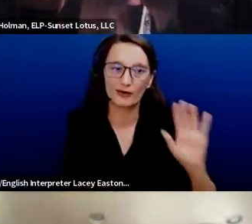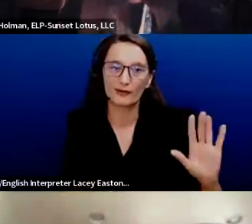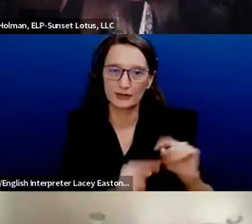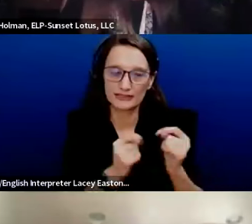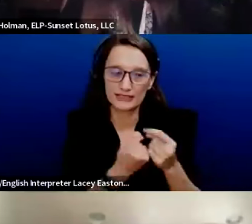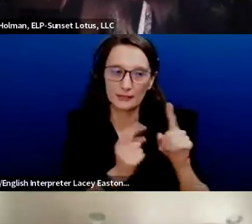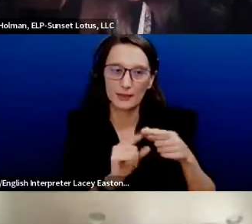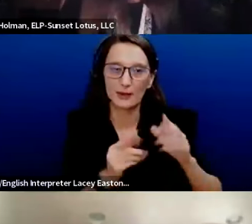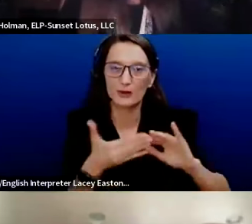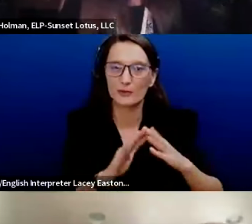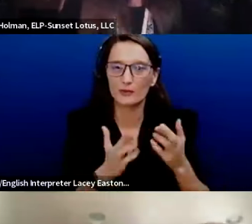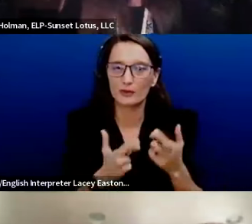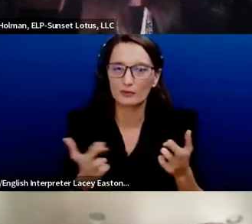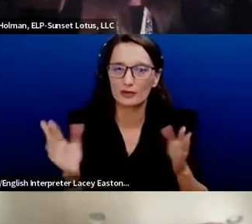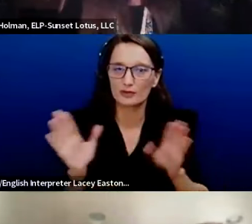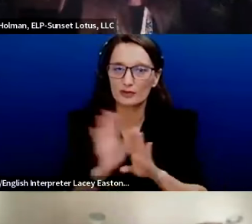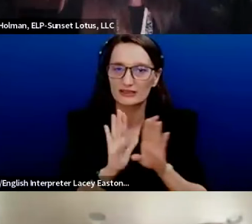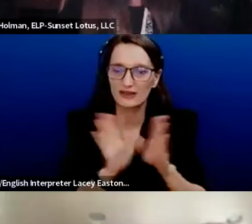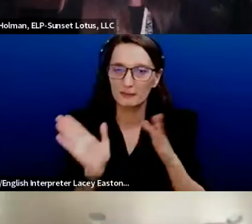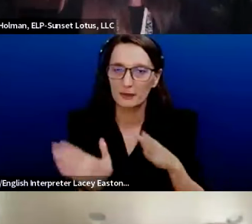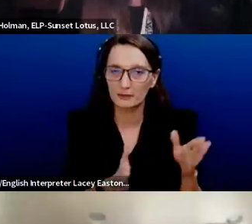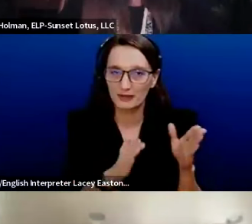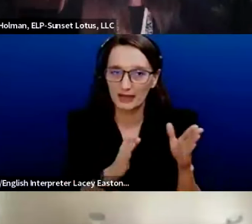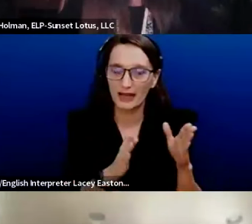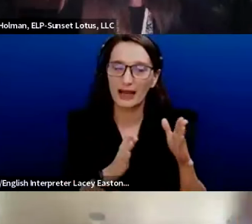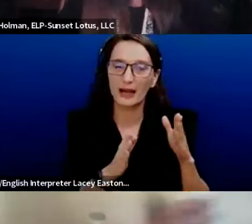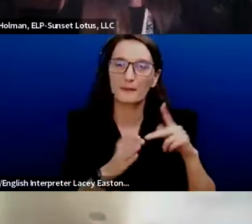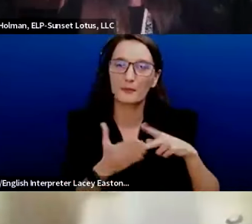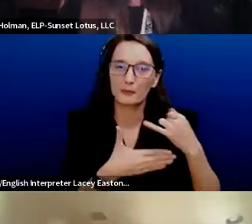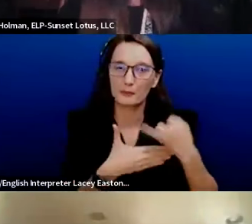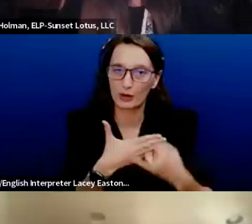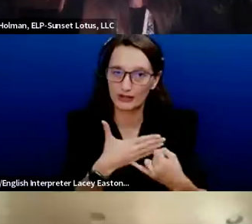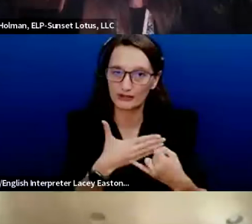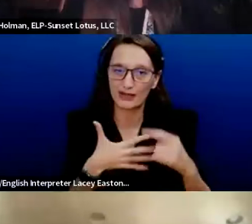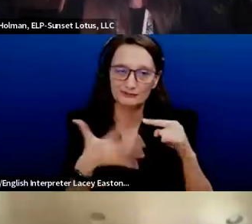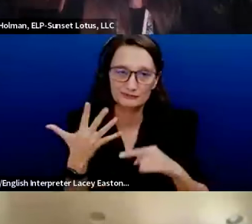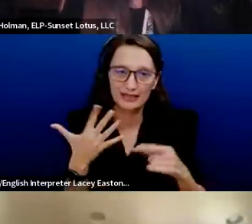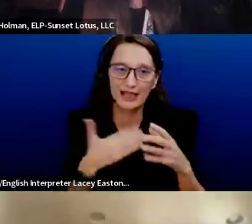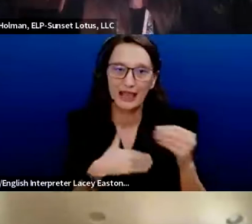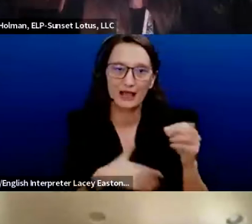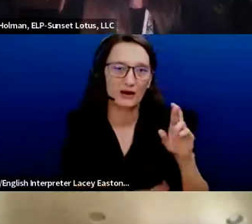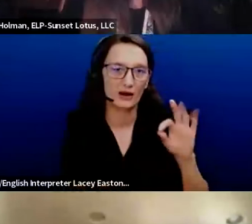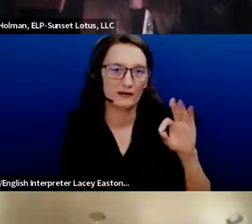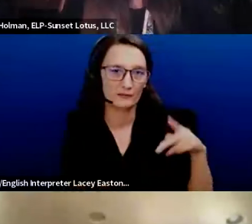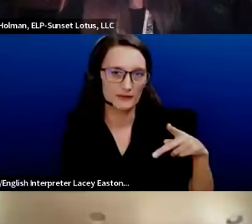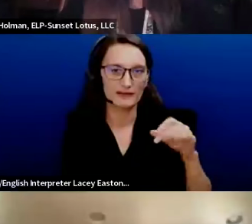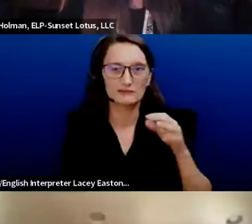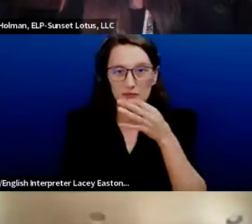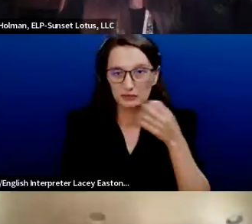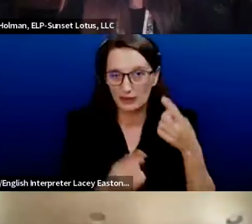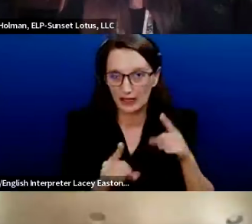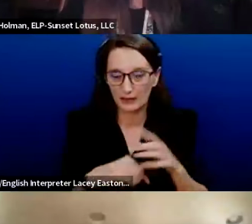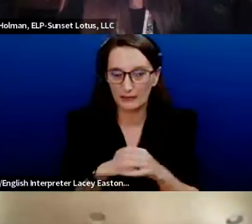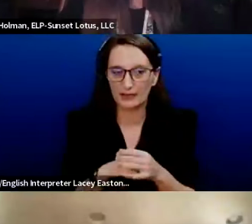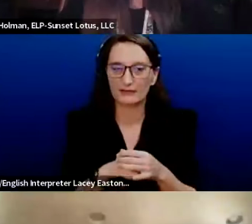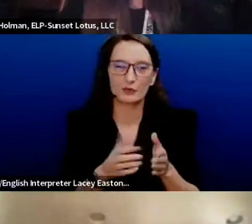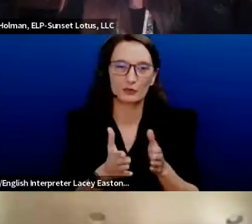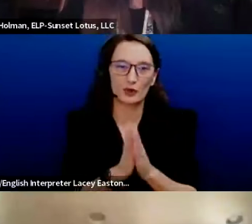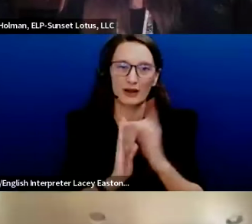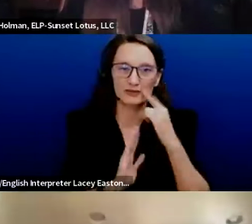community resource development plan projects and RFP that will be coming up, request for